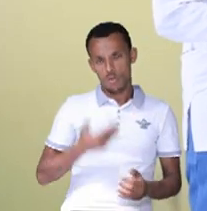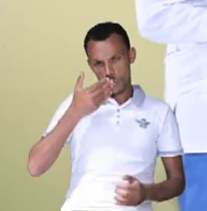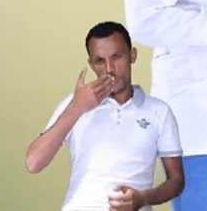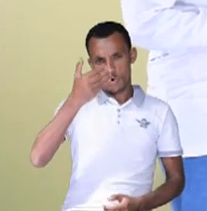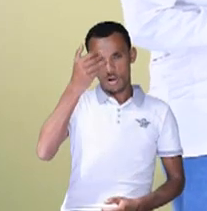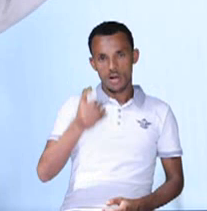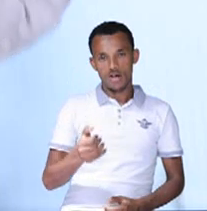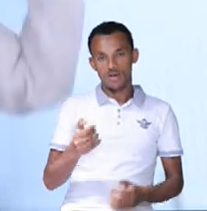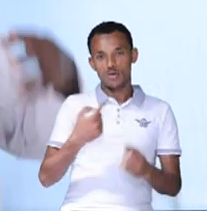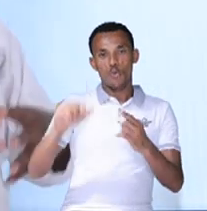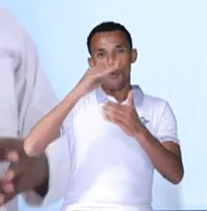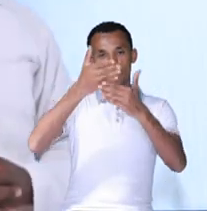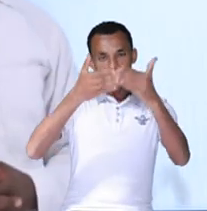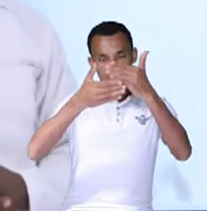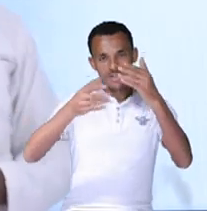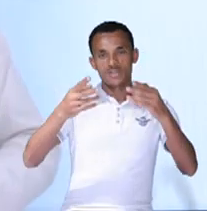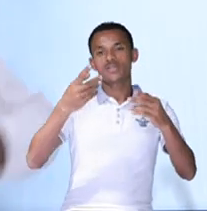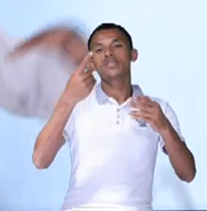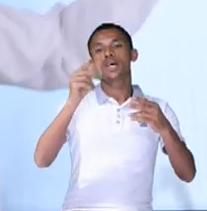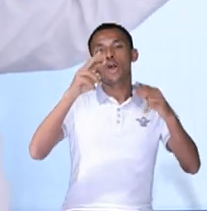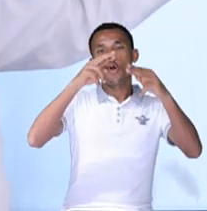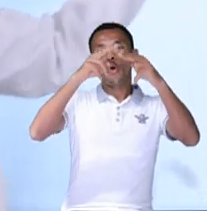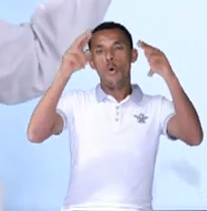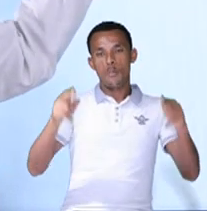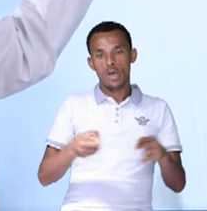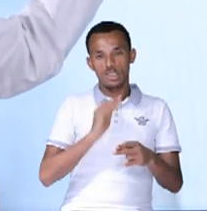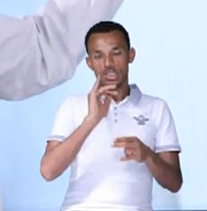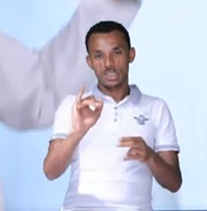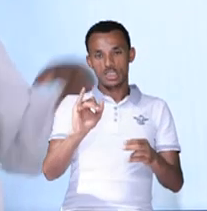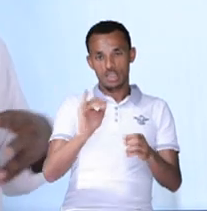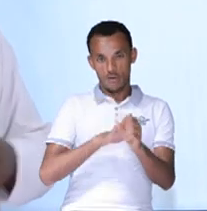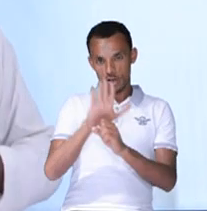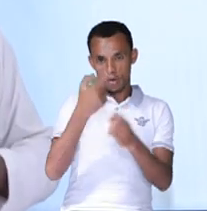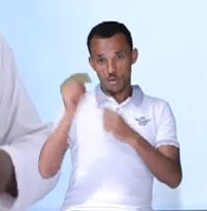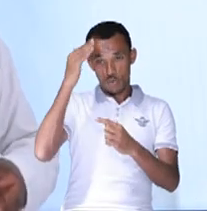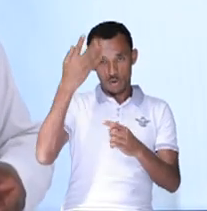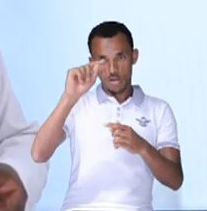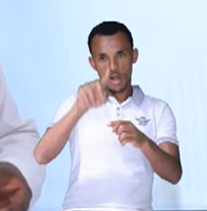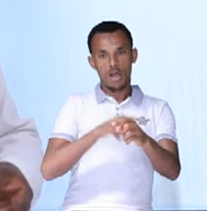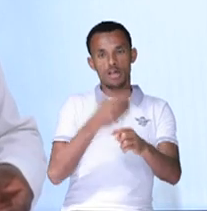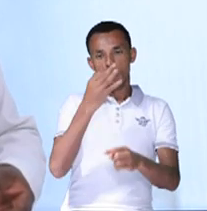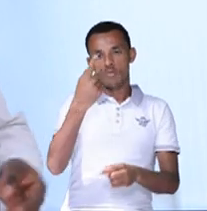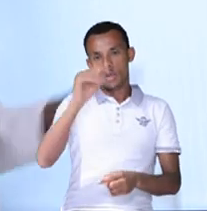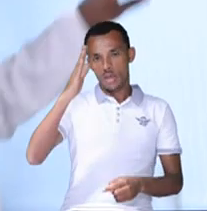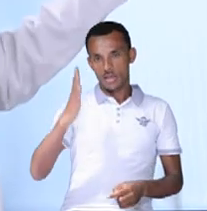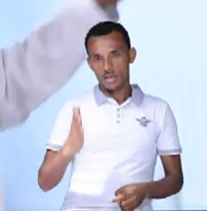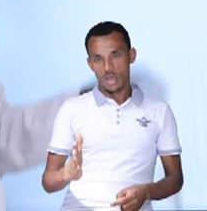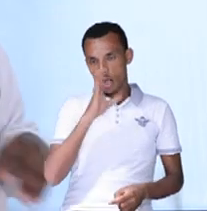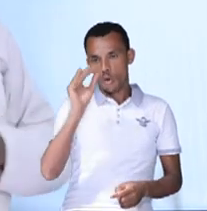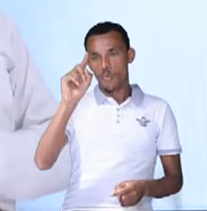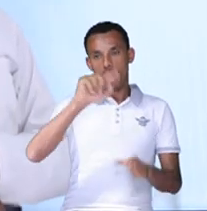Good. To construct the rhombus is sufficient to know the length of the side and